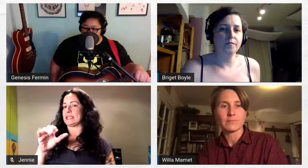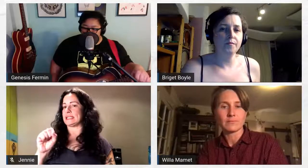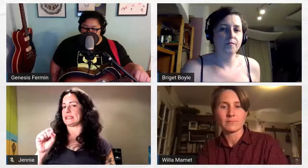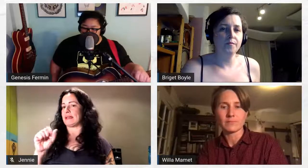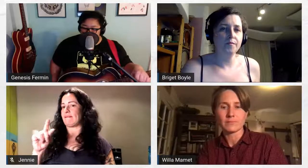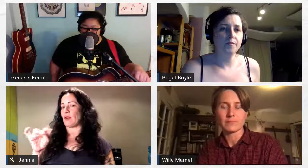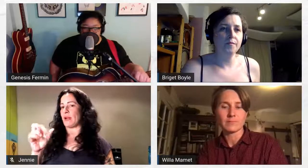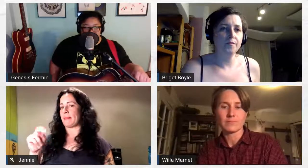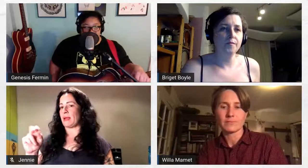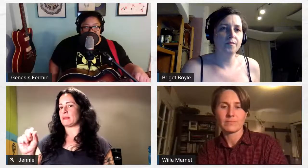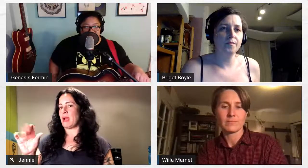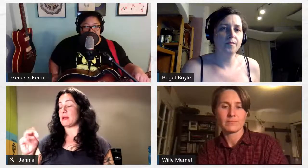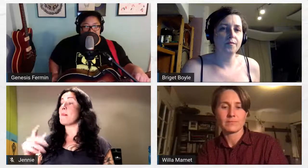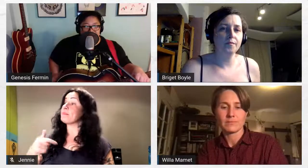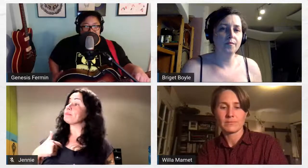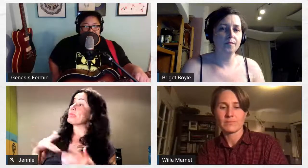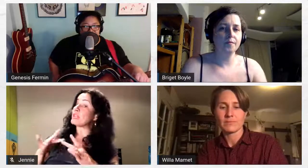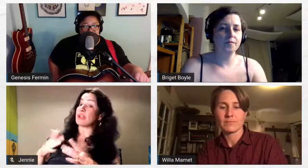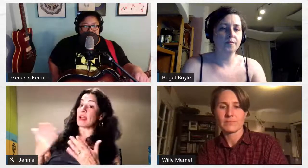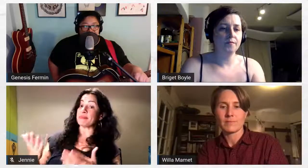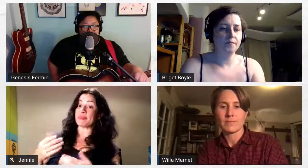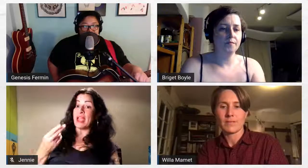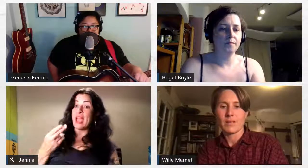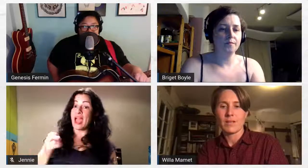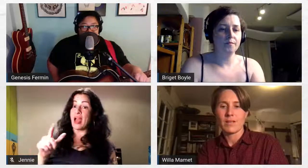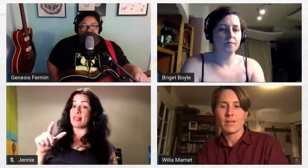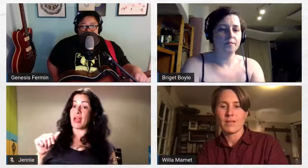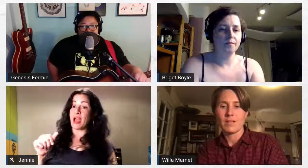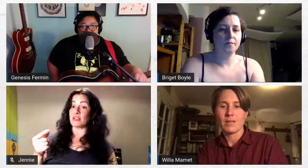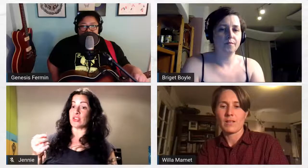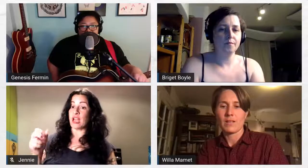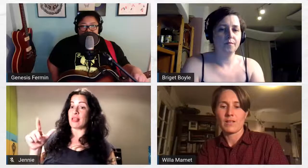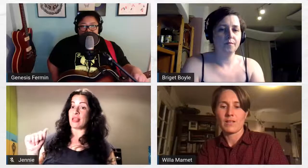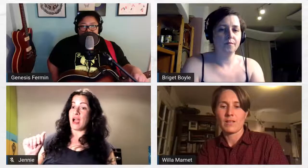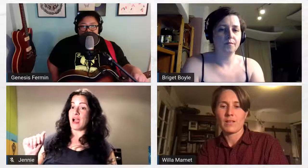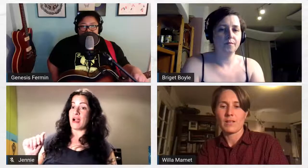me on Instagram. It's Hella Gela,